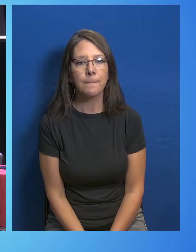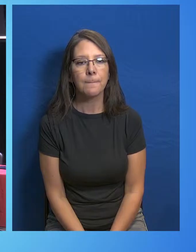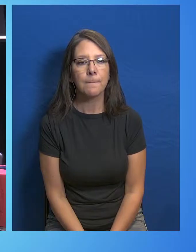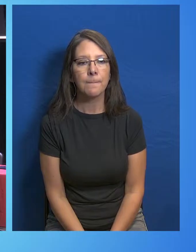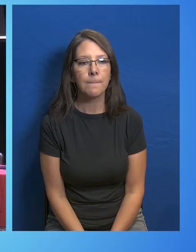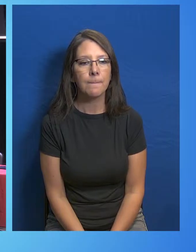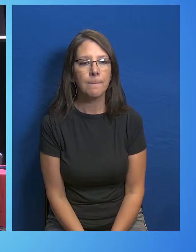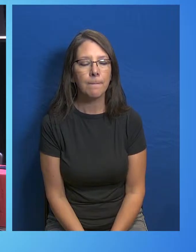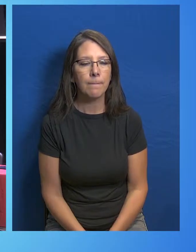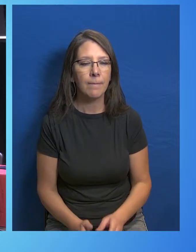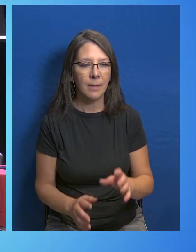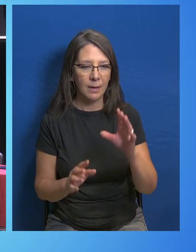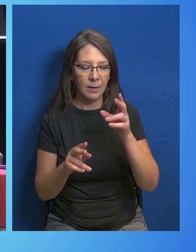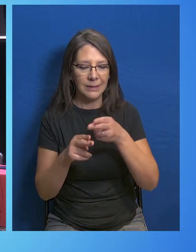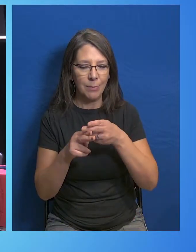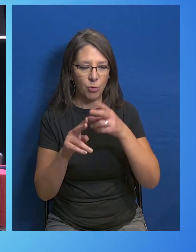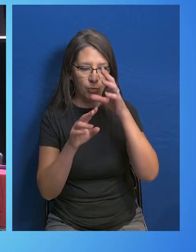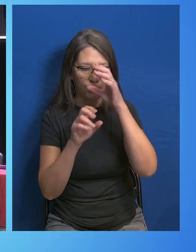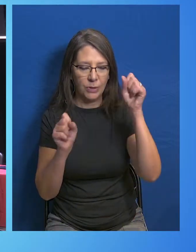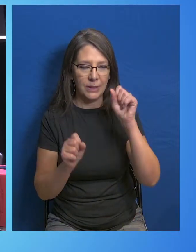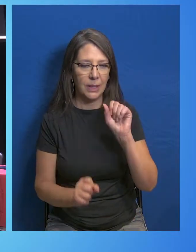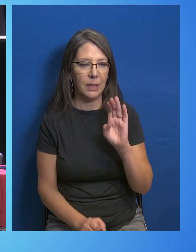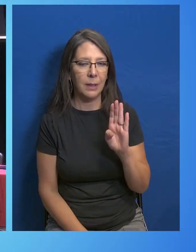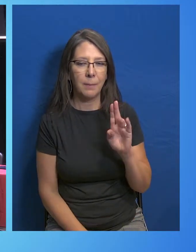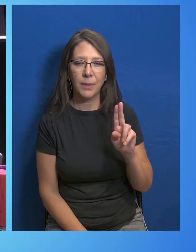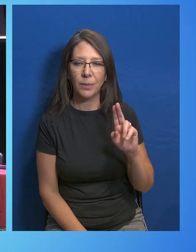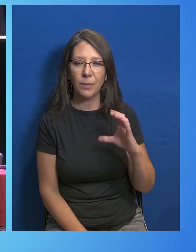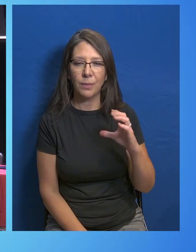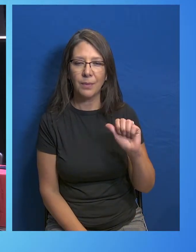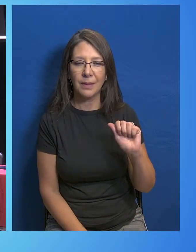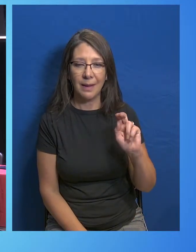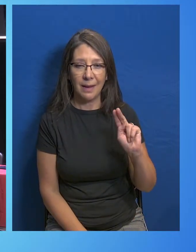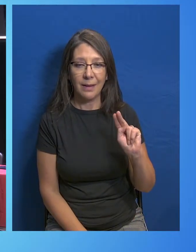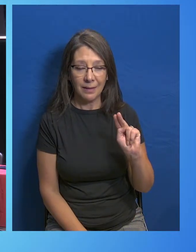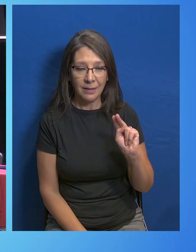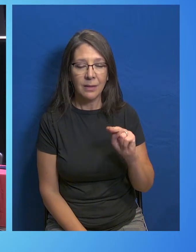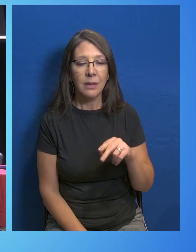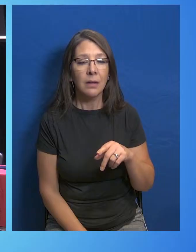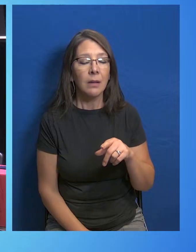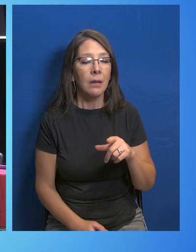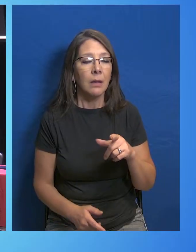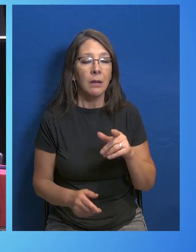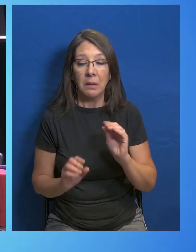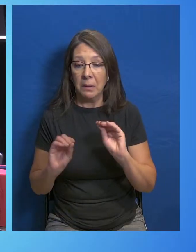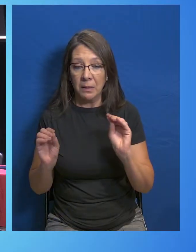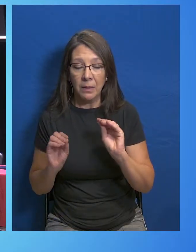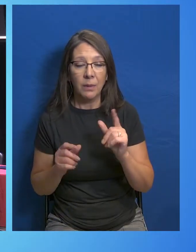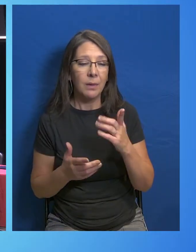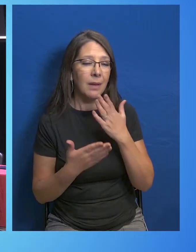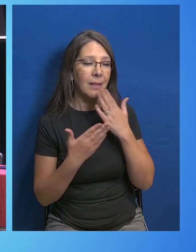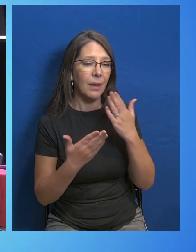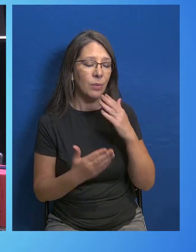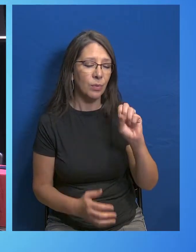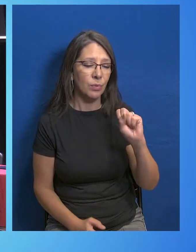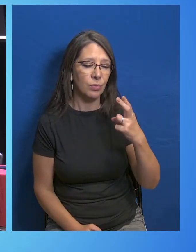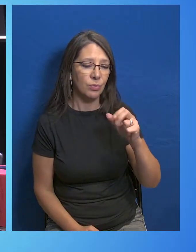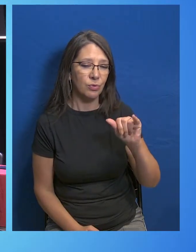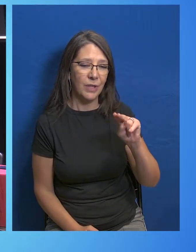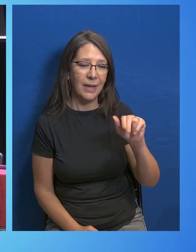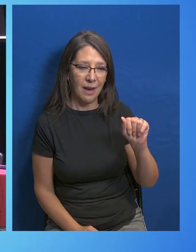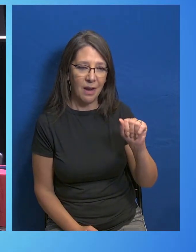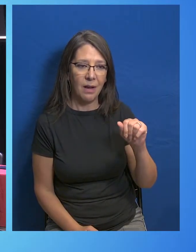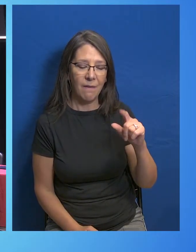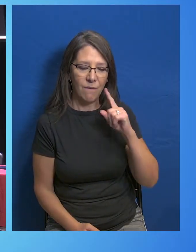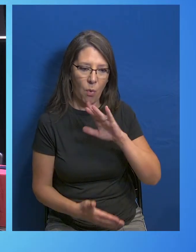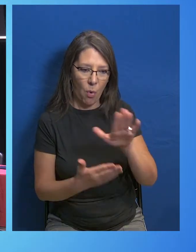This is Board Member Buchanan. If there's no comments, Shannon, I appreciate all the hard work that you put into the budget and running the numbers and